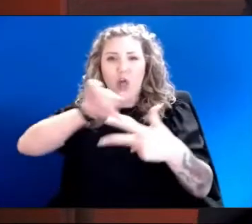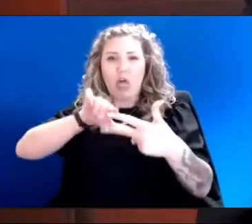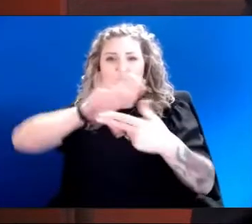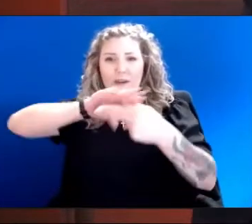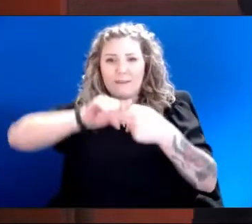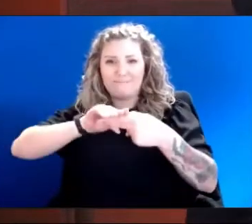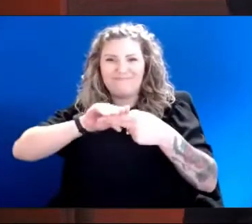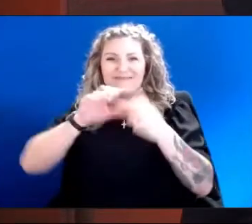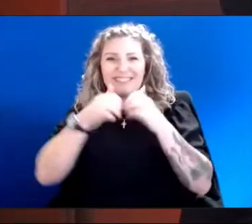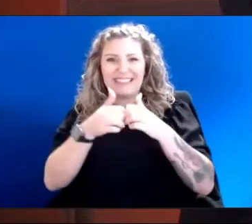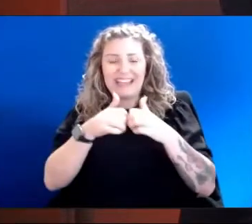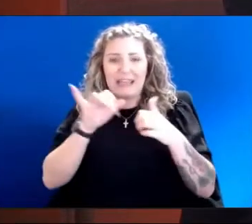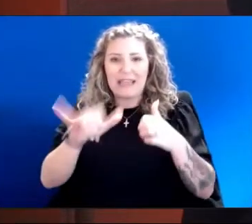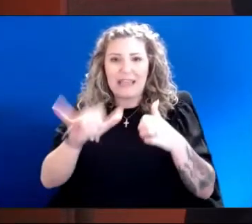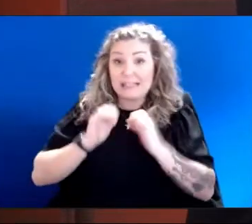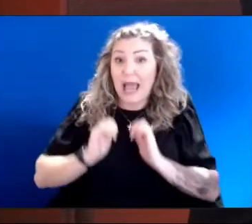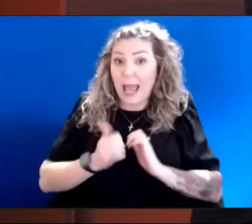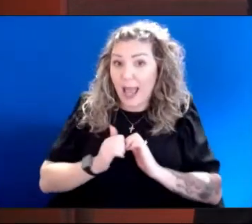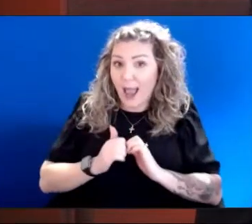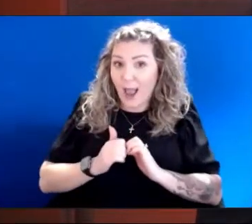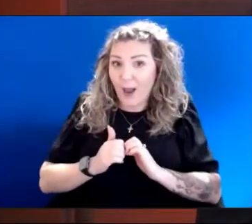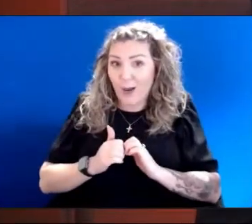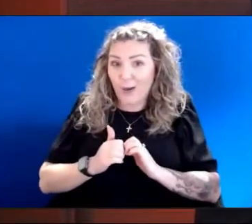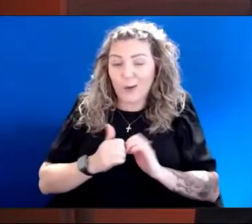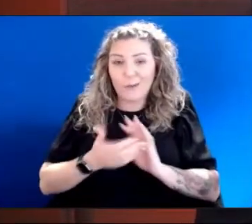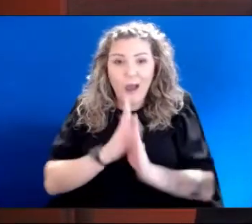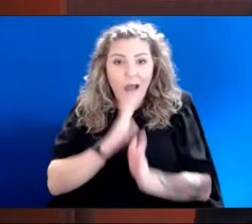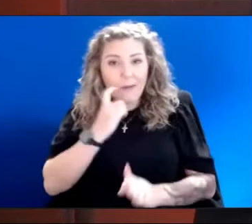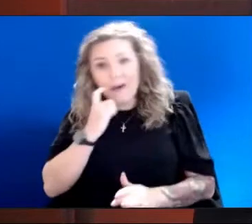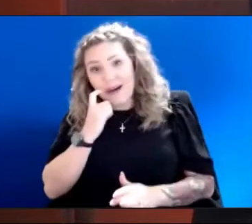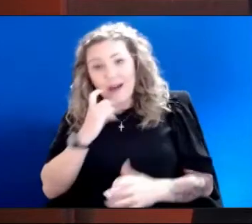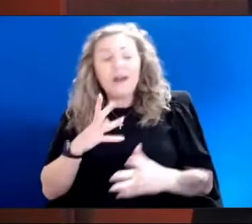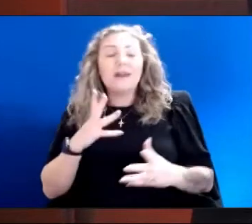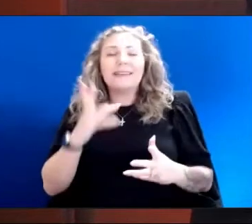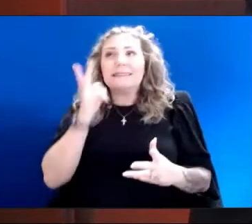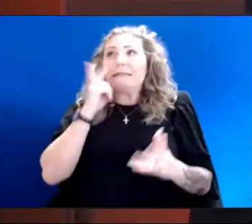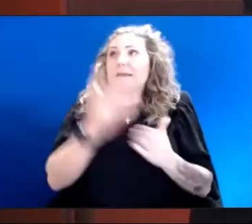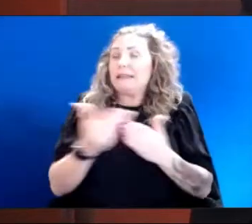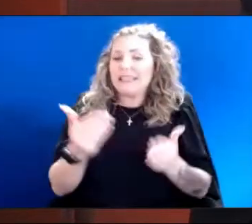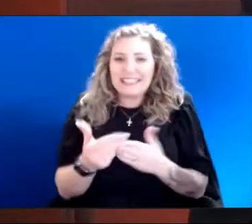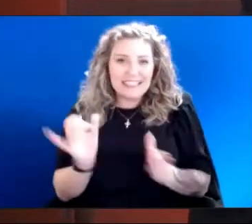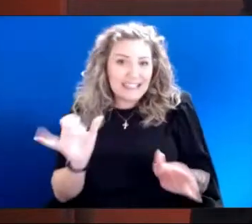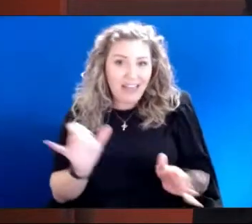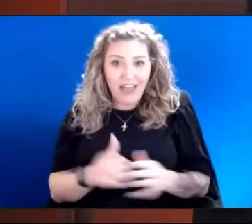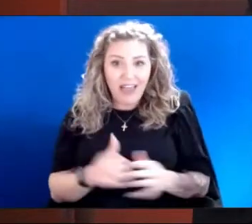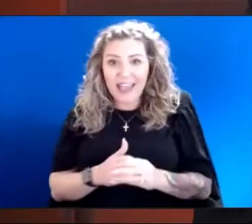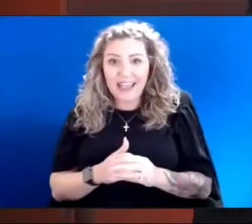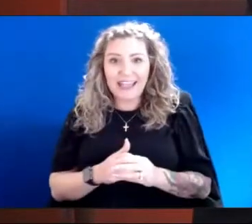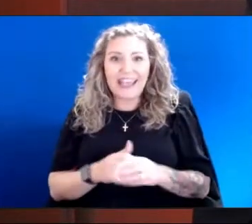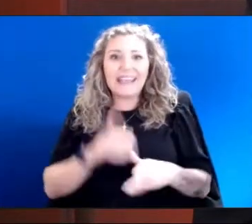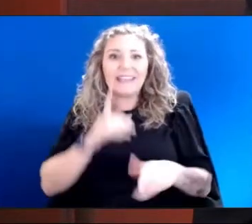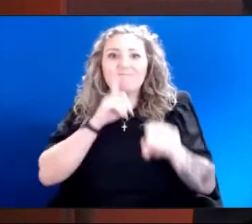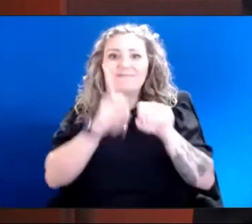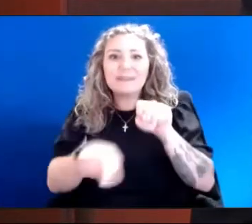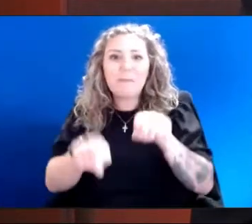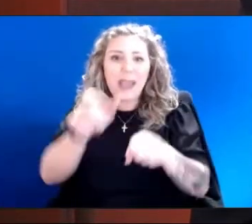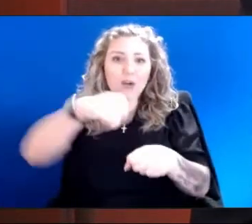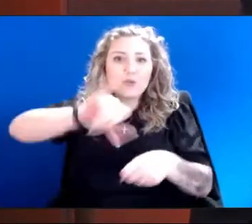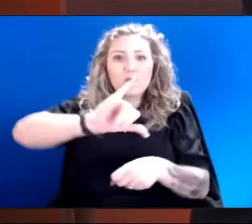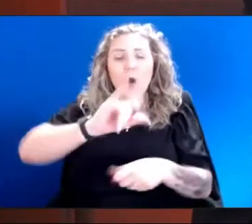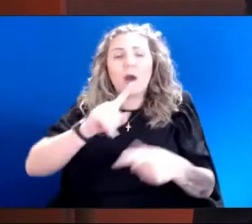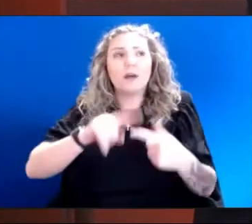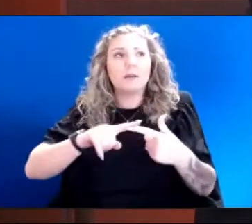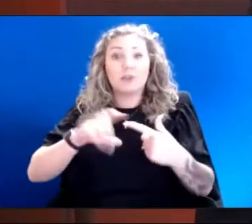the pow, and that's where we see things like, in a tomato sauce or in chips